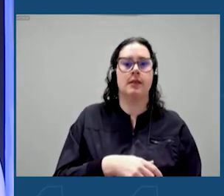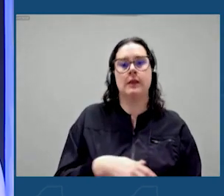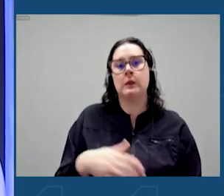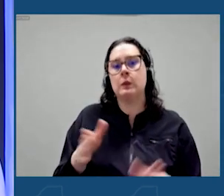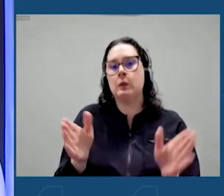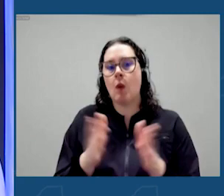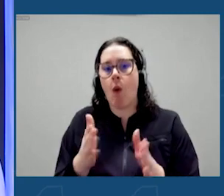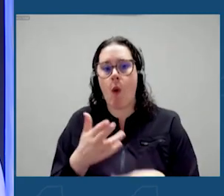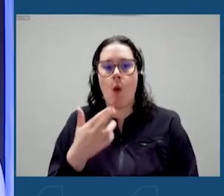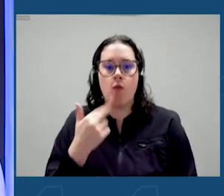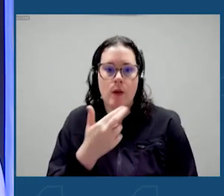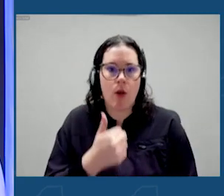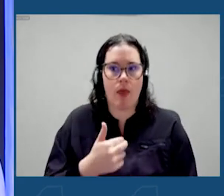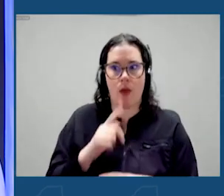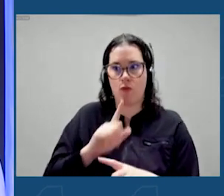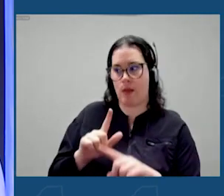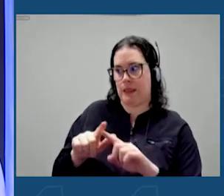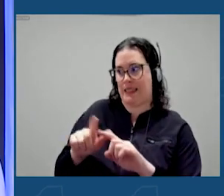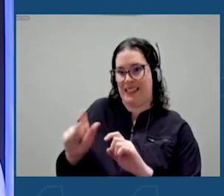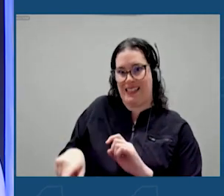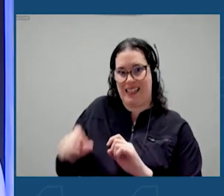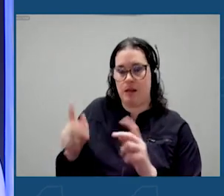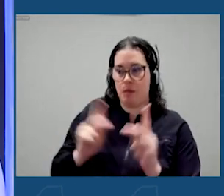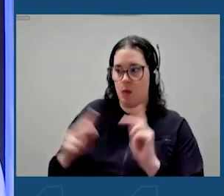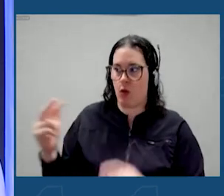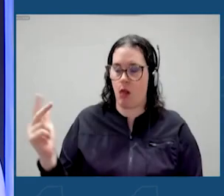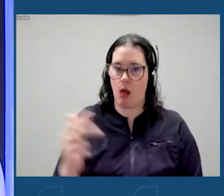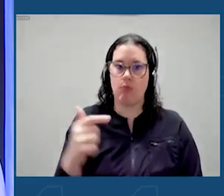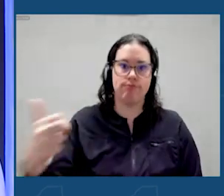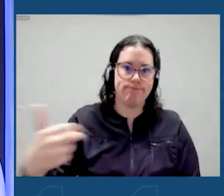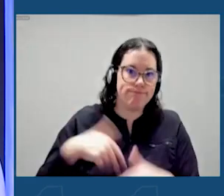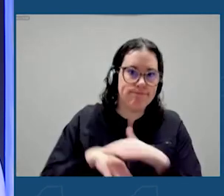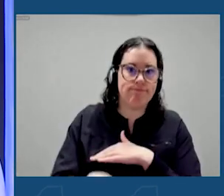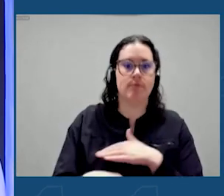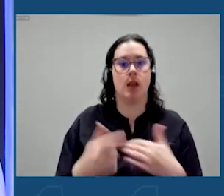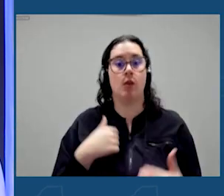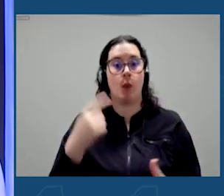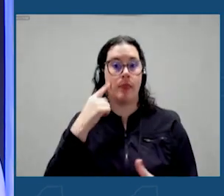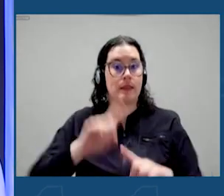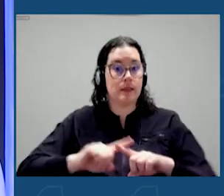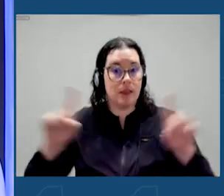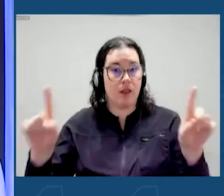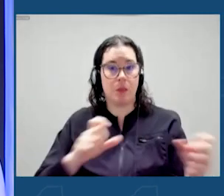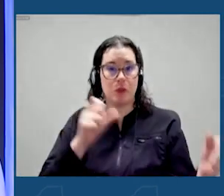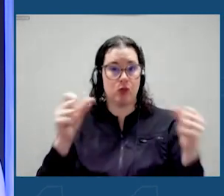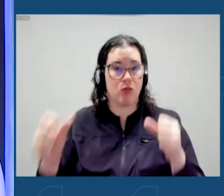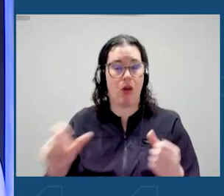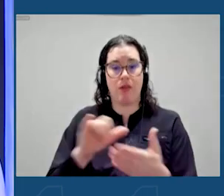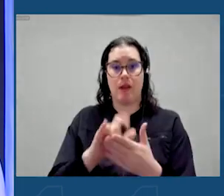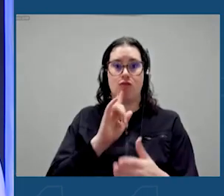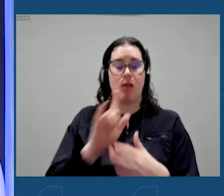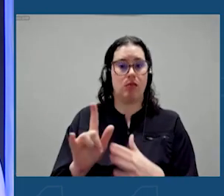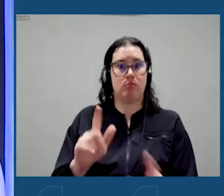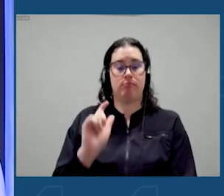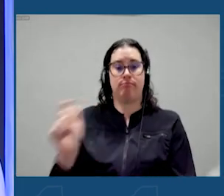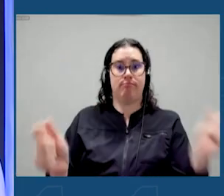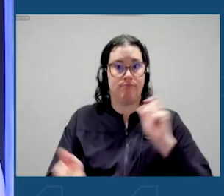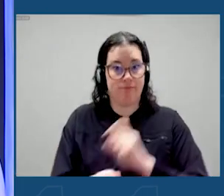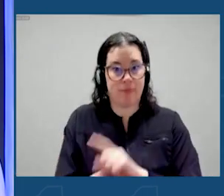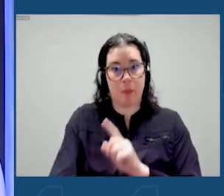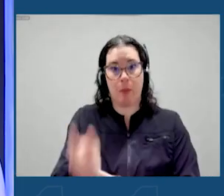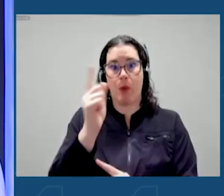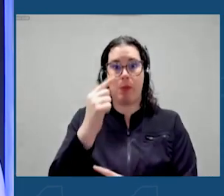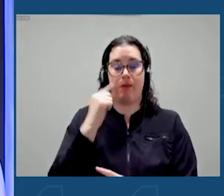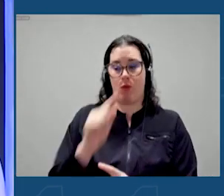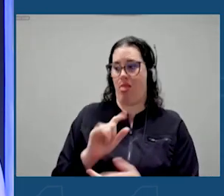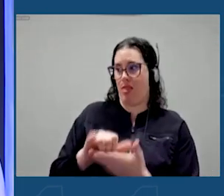on the foot traffic. They want to think differently and bold. This is a moonshot moment for us to redefine what our businesses are